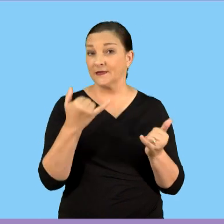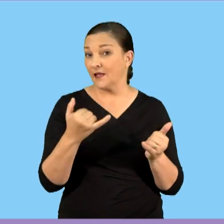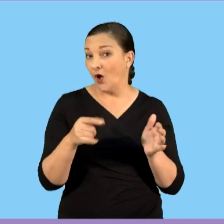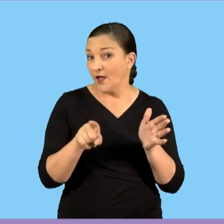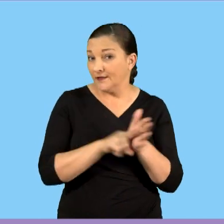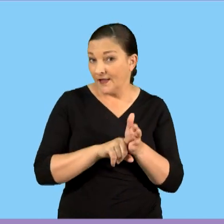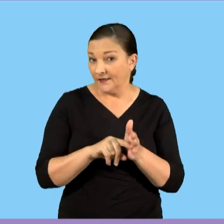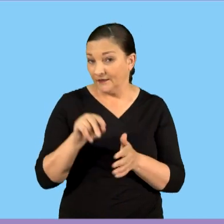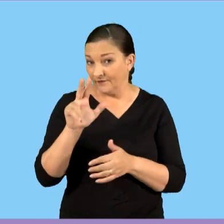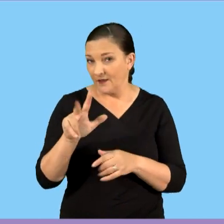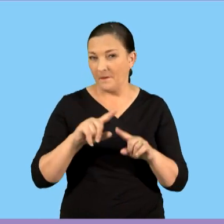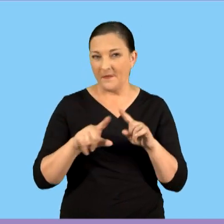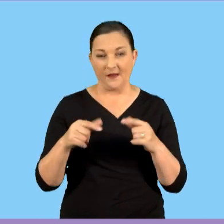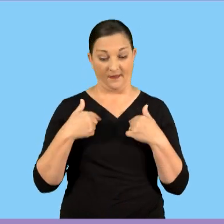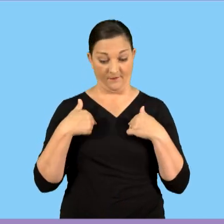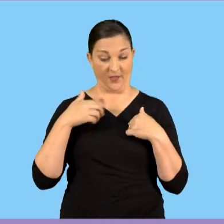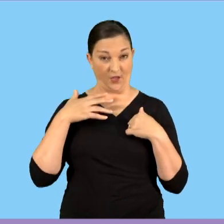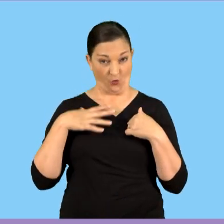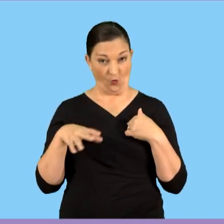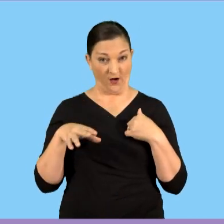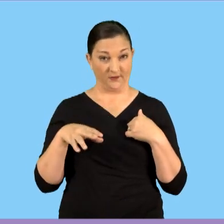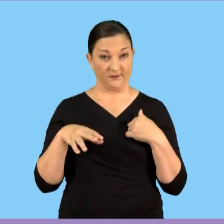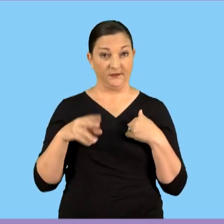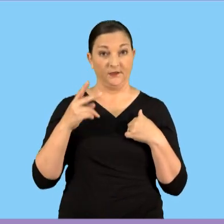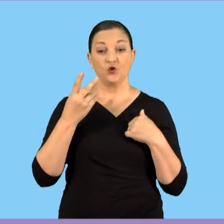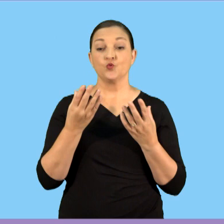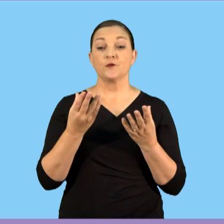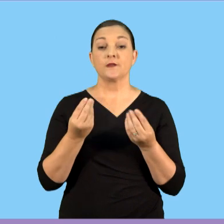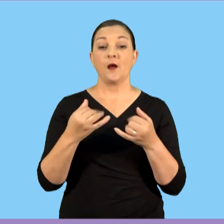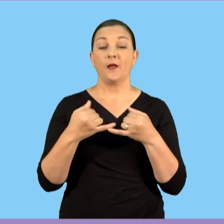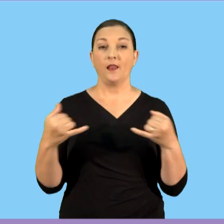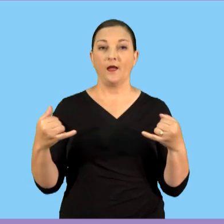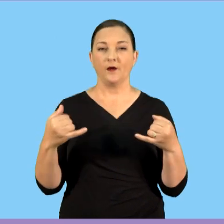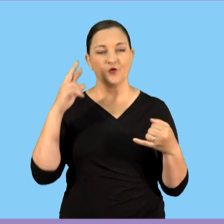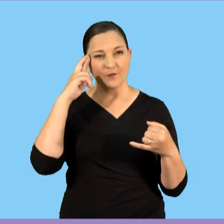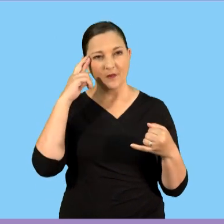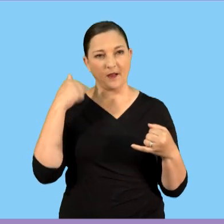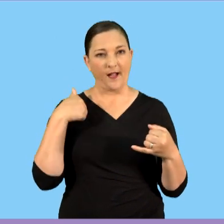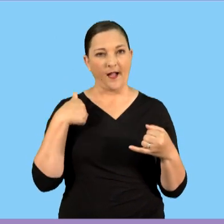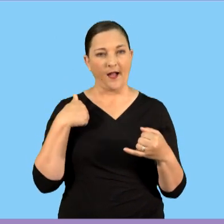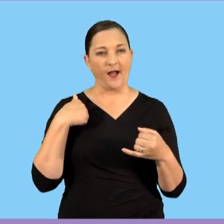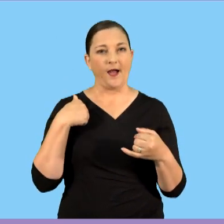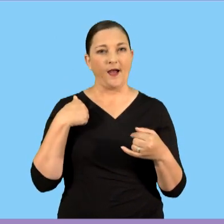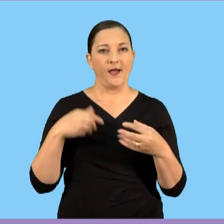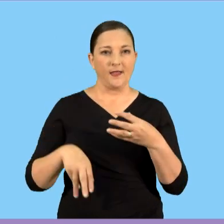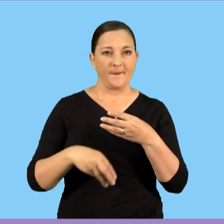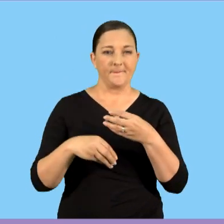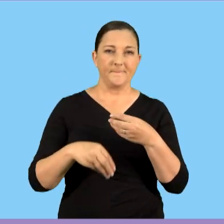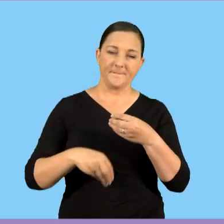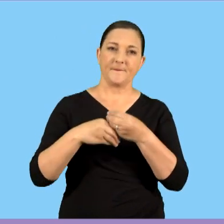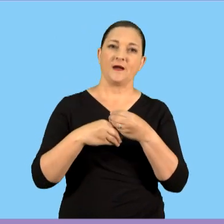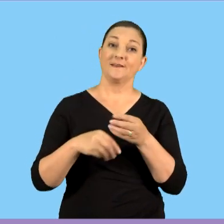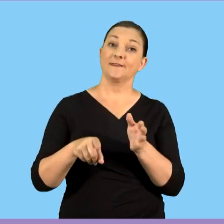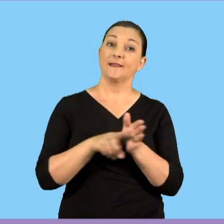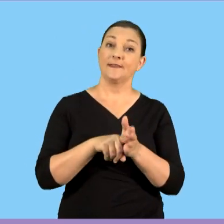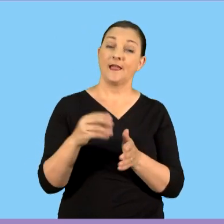I decided to use my number line, remember, I am subtracting a positive number. So from negative 2, I am going